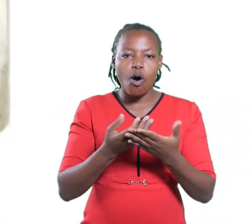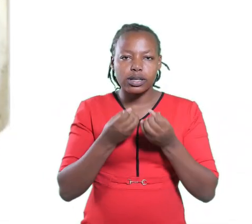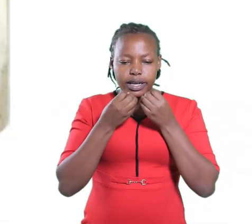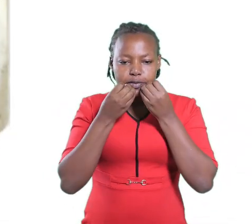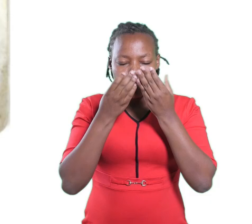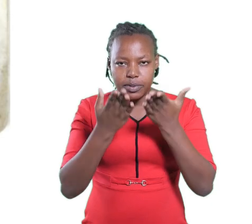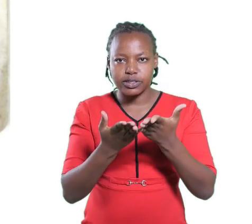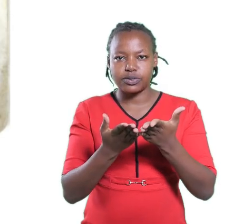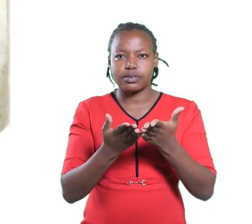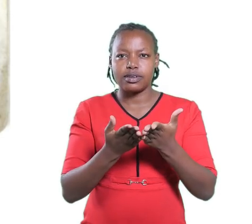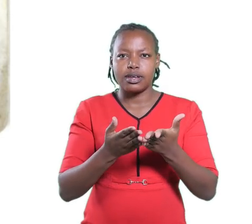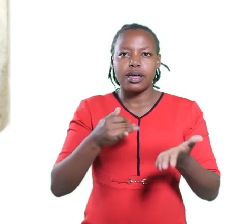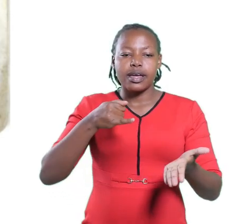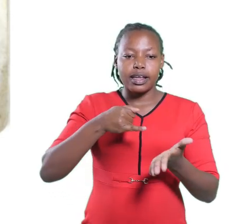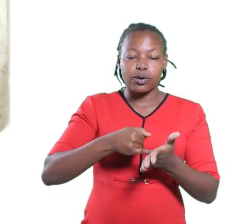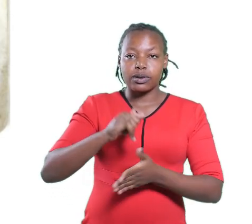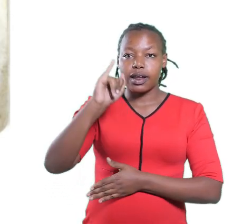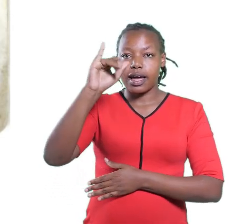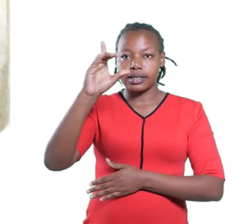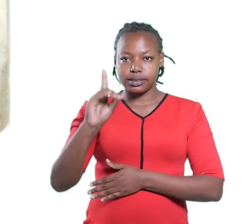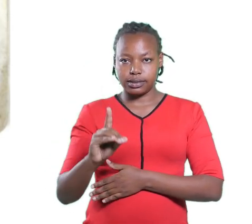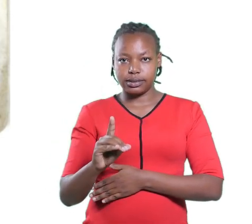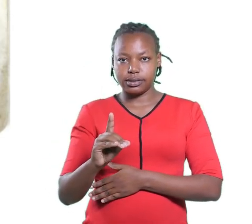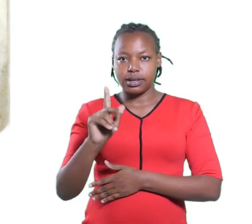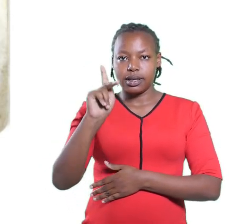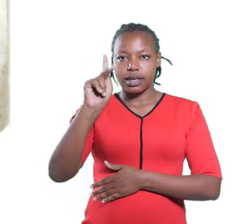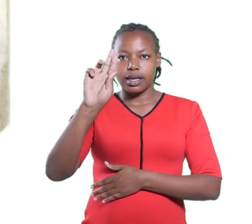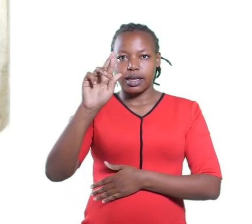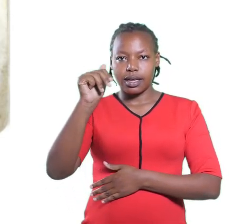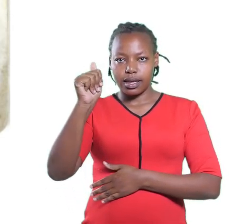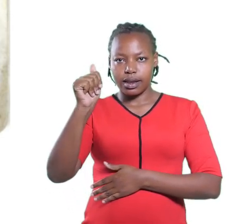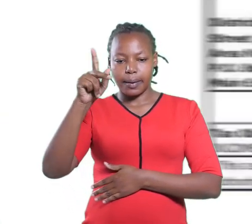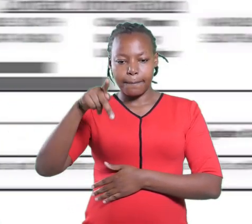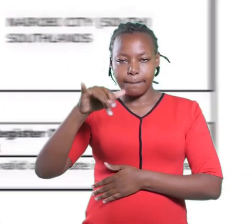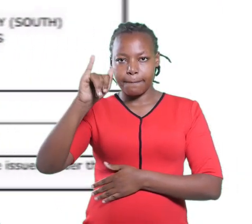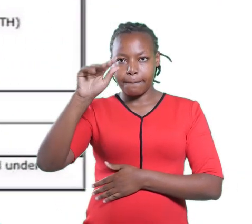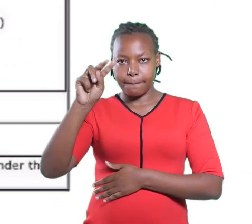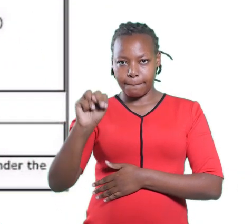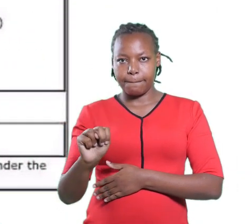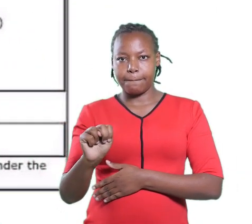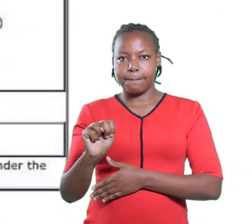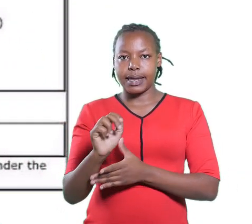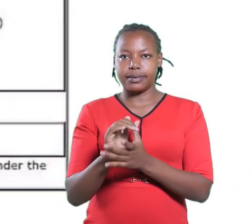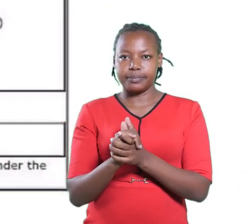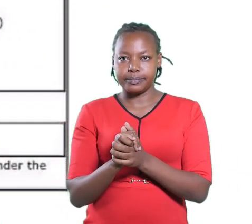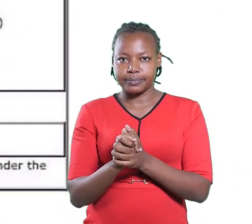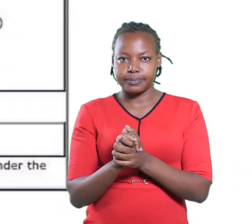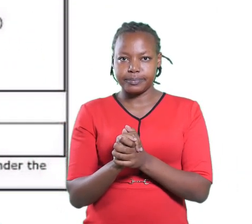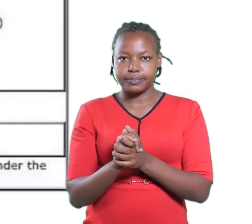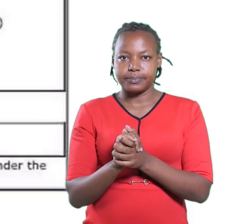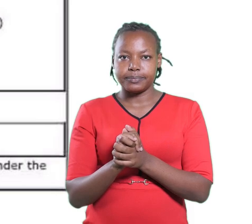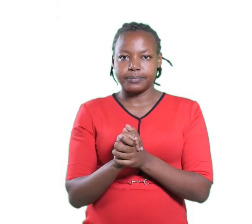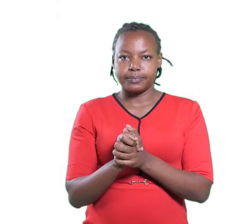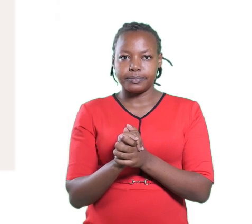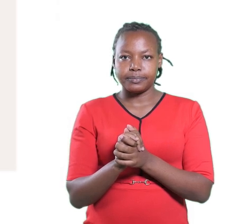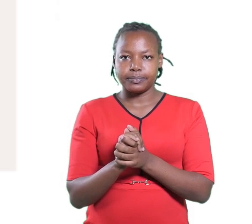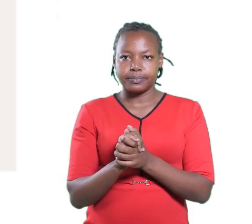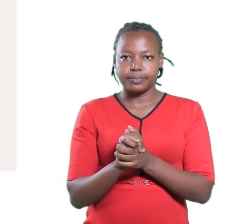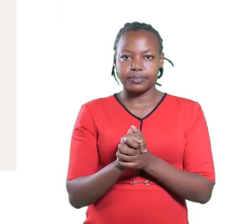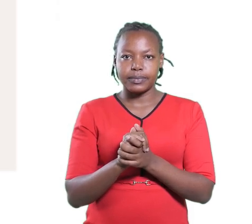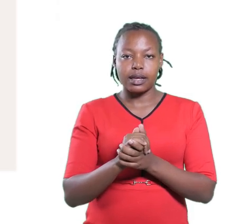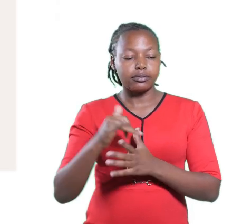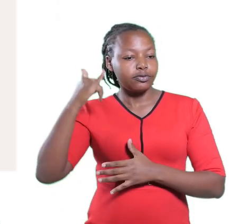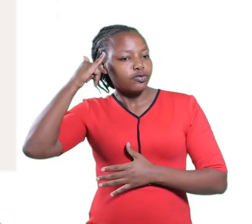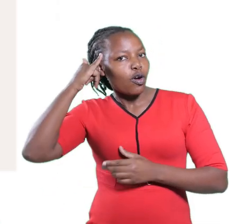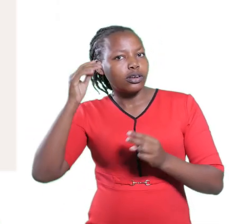information provided, including the National Identity Number, KRA, PIN number, and